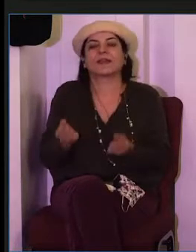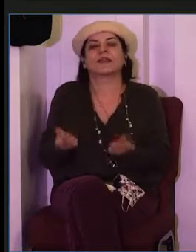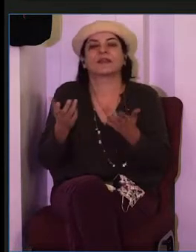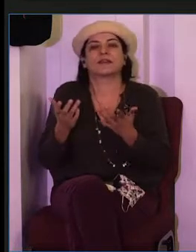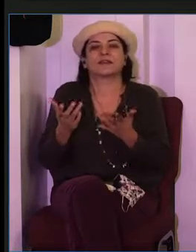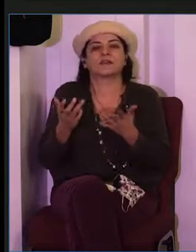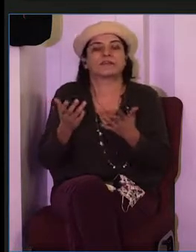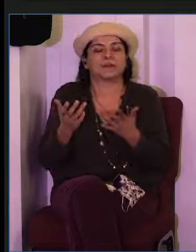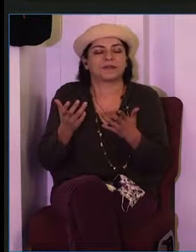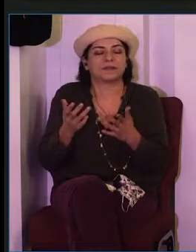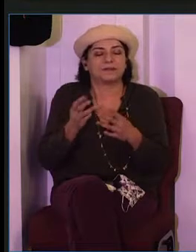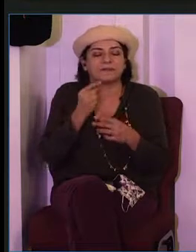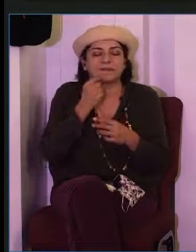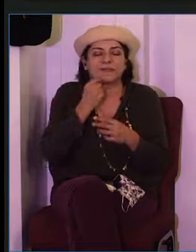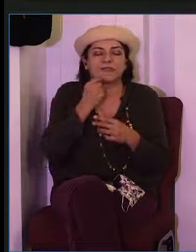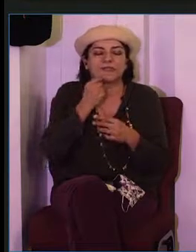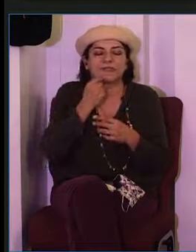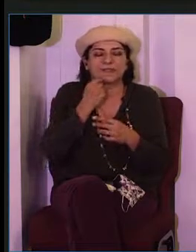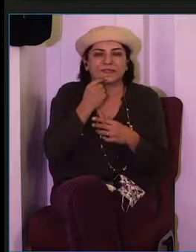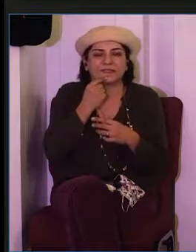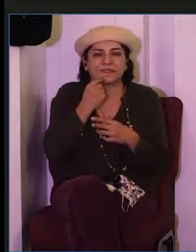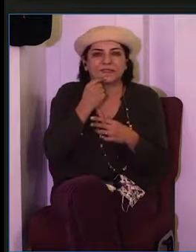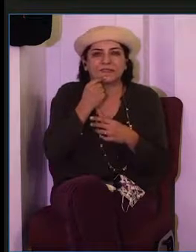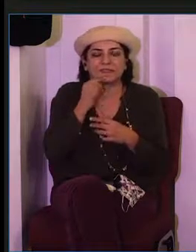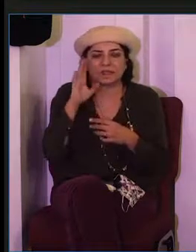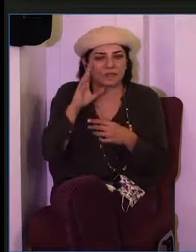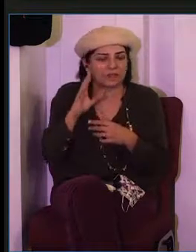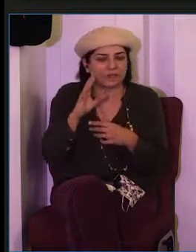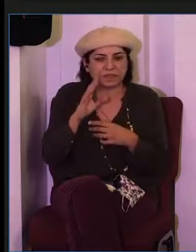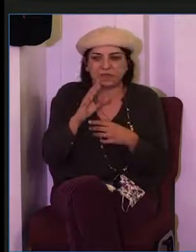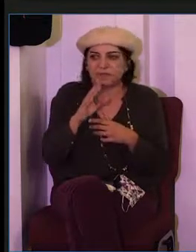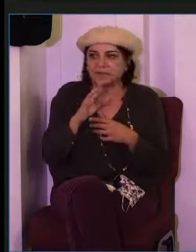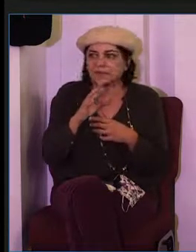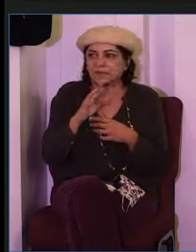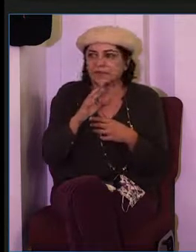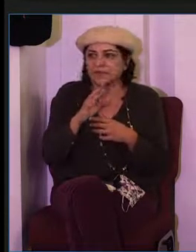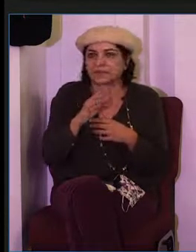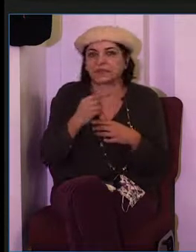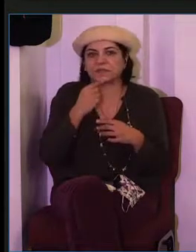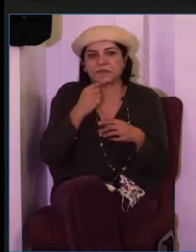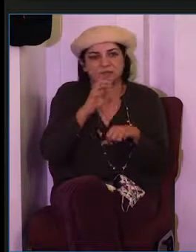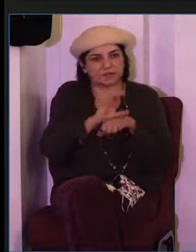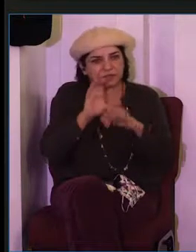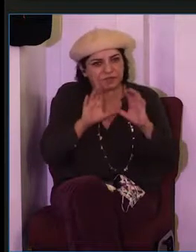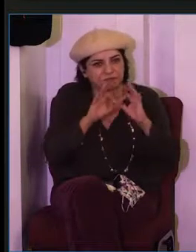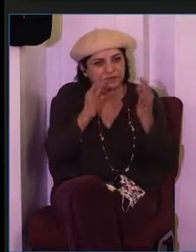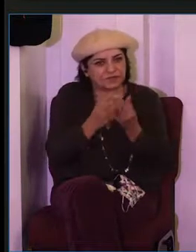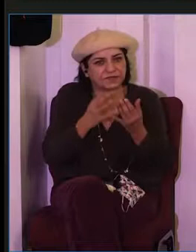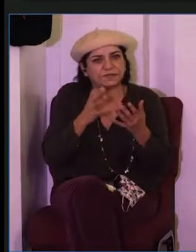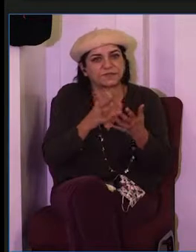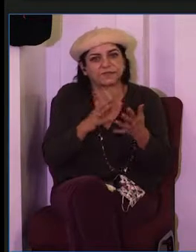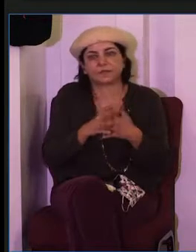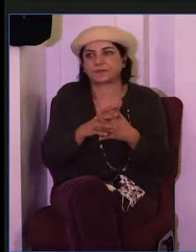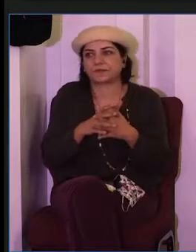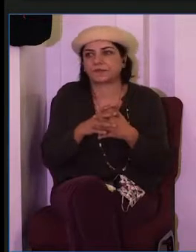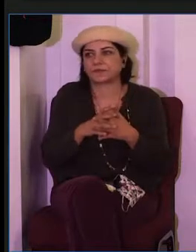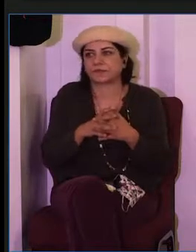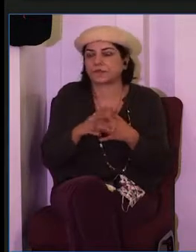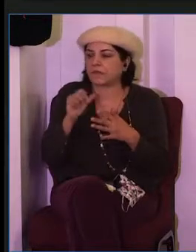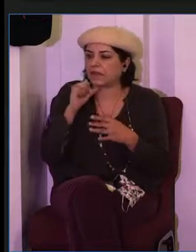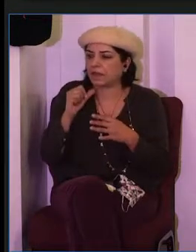family. Per his request, there will not be a formal service at this time. We will schedule something informally in the